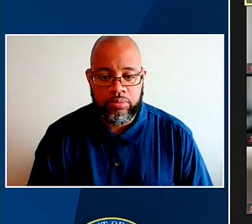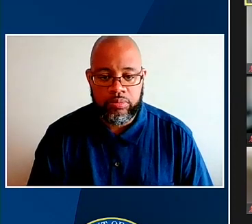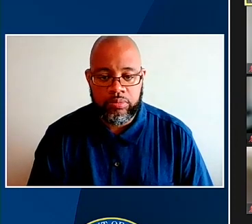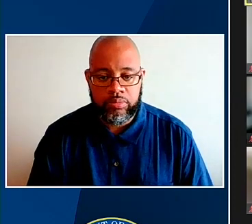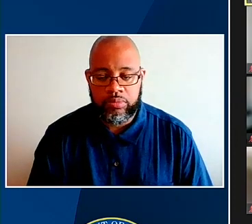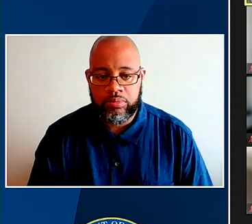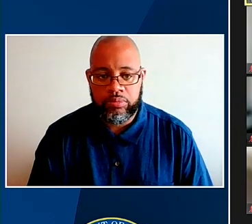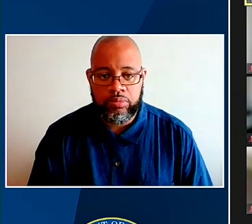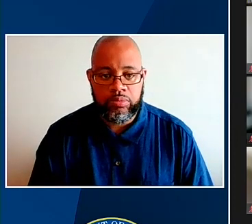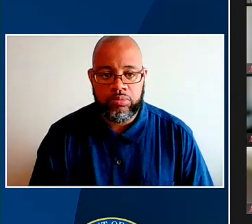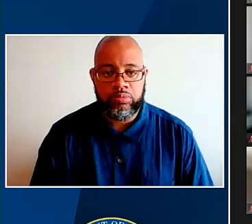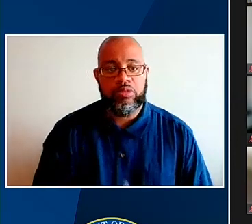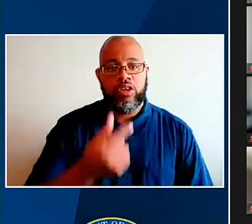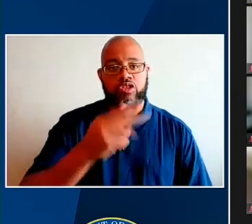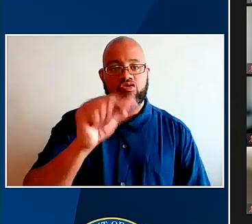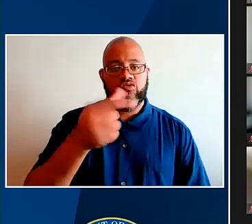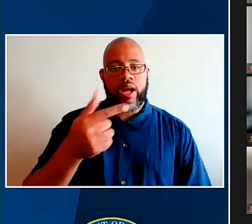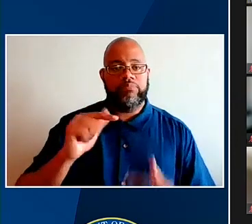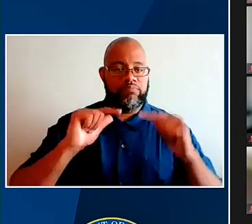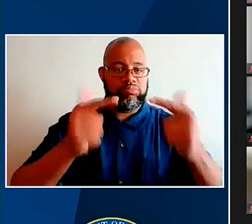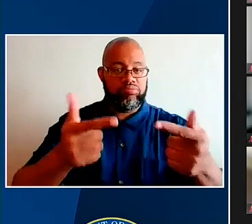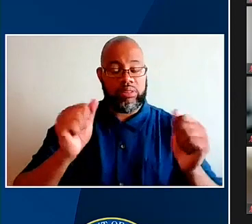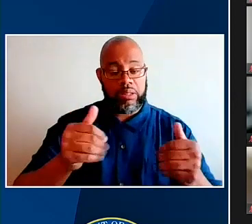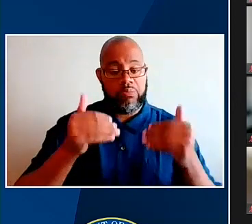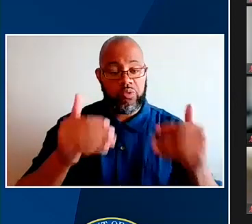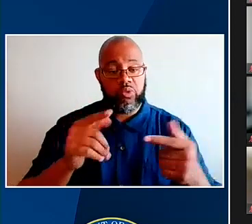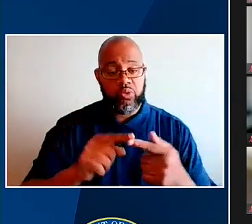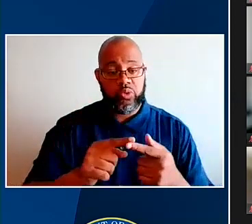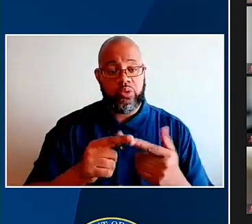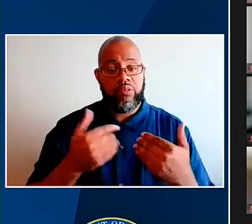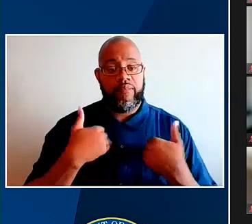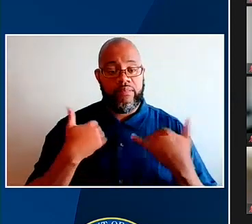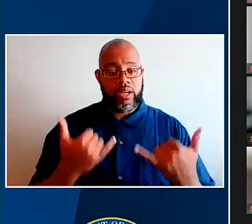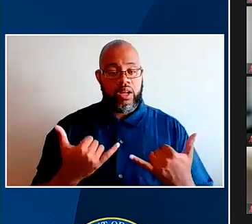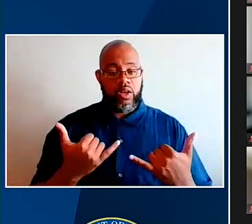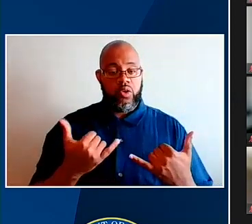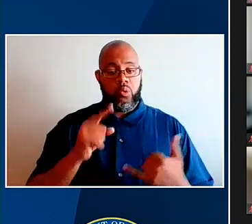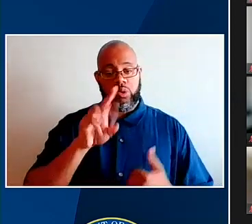Greg, I'll turn it back over to you, sorry. Okay, we can move on to, here we have in